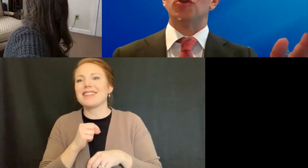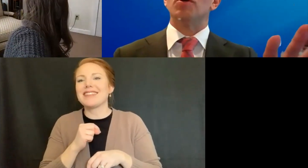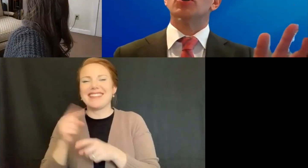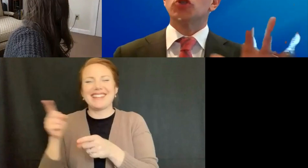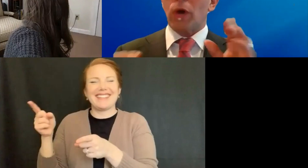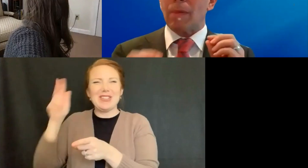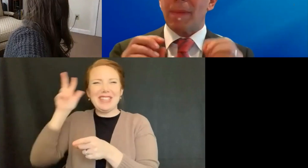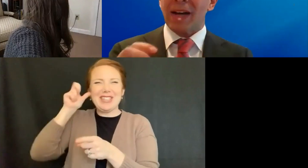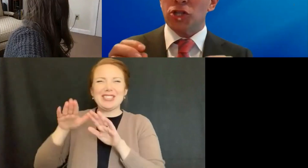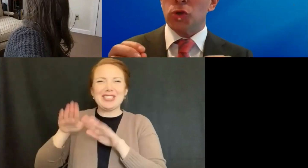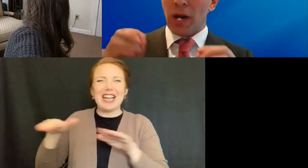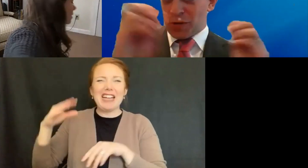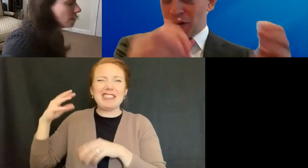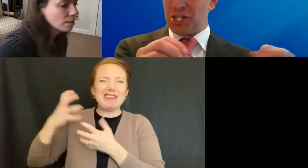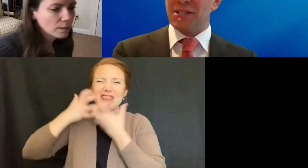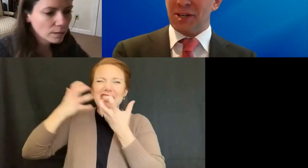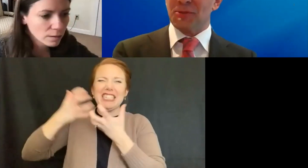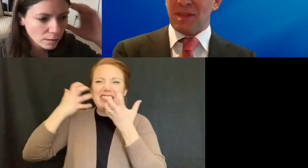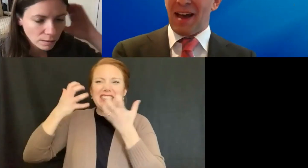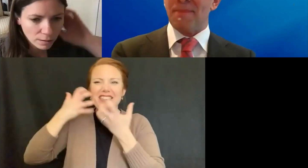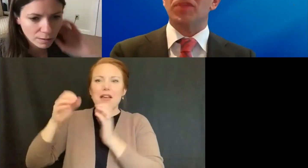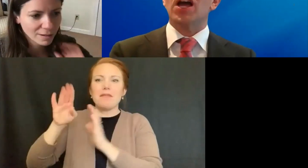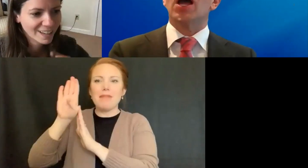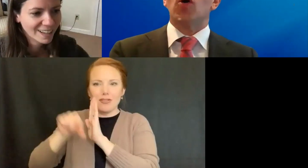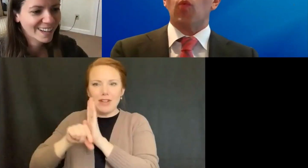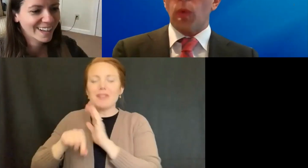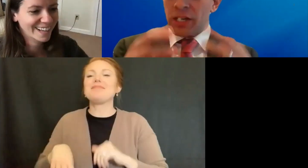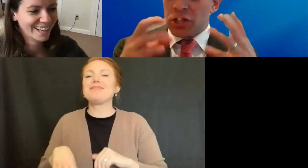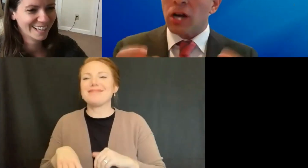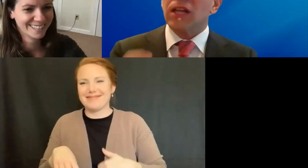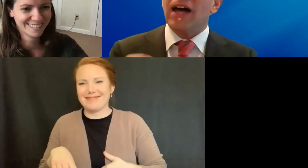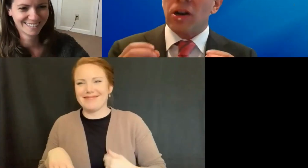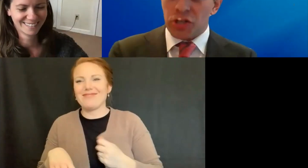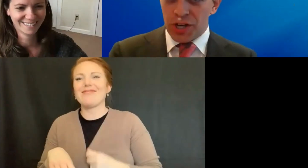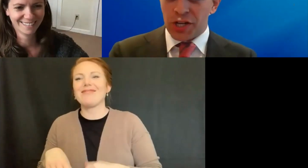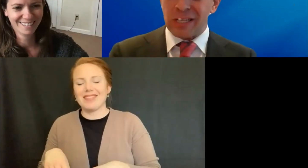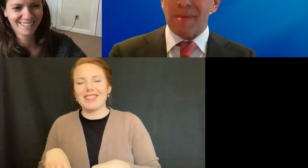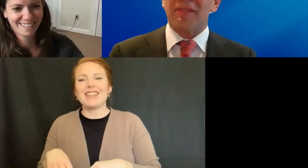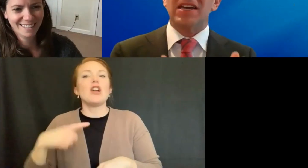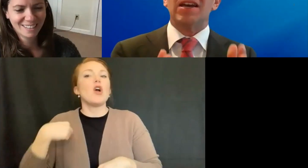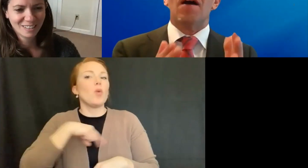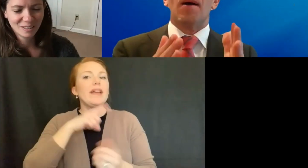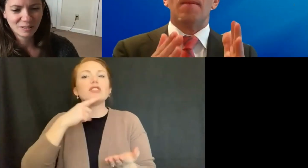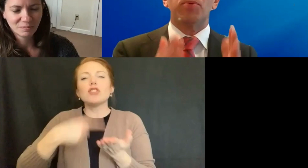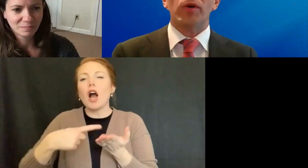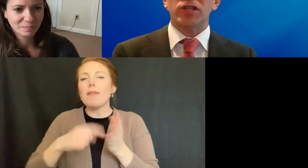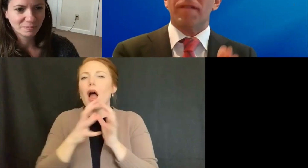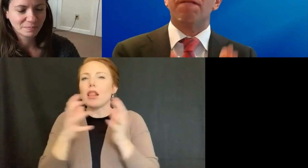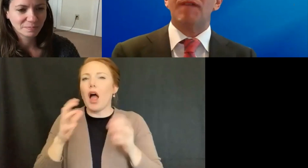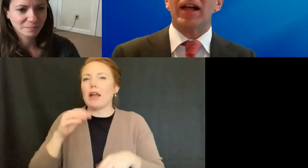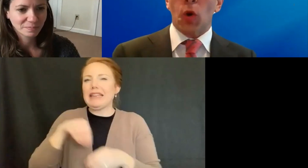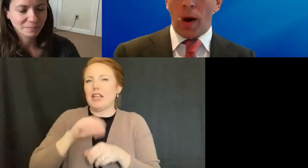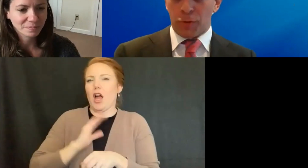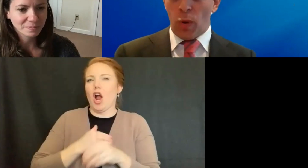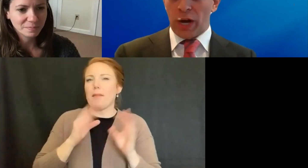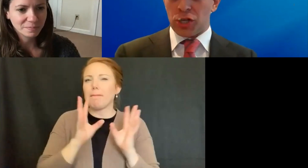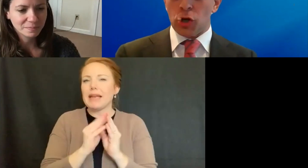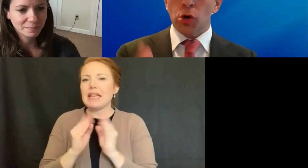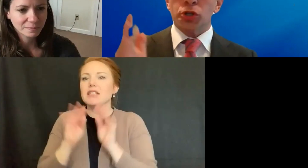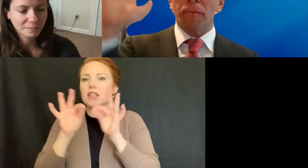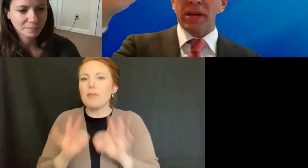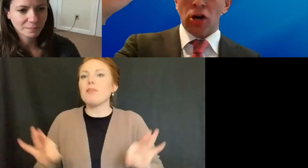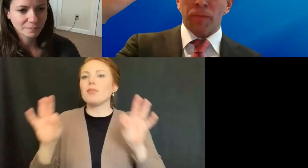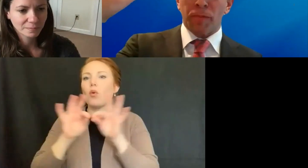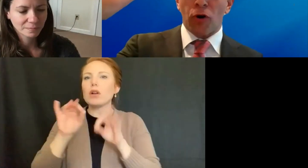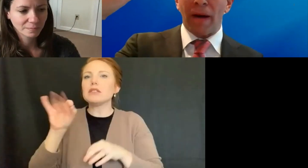child in the room. So what I'm about to do as she deals with that, we talk a lot in our sessions about the importance of follow-up